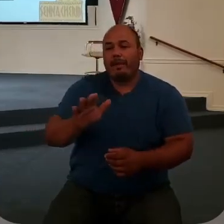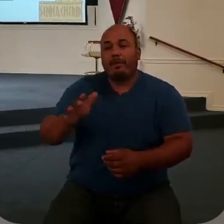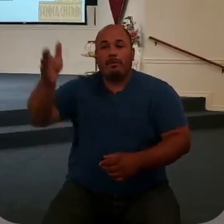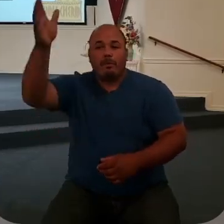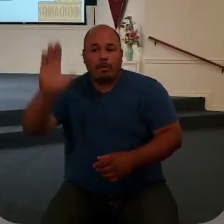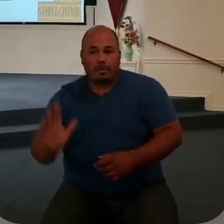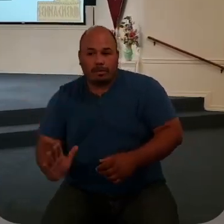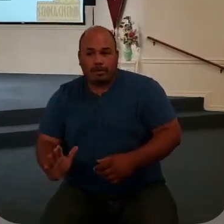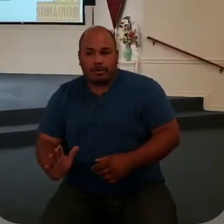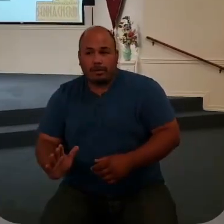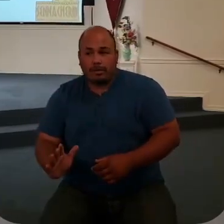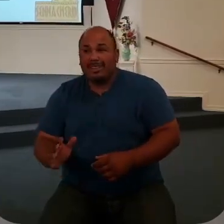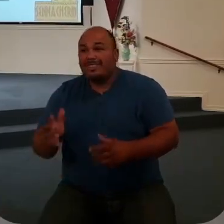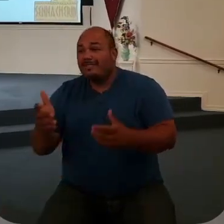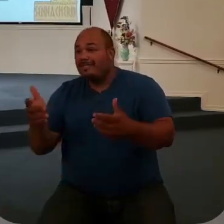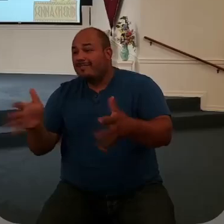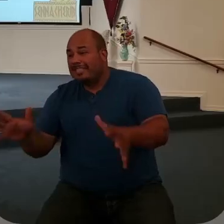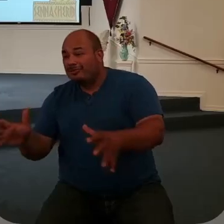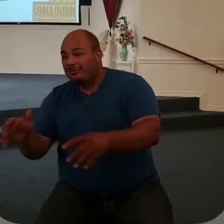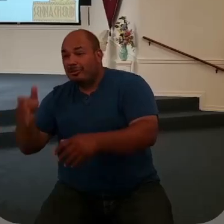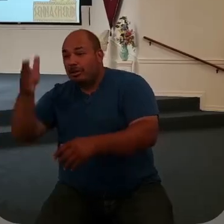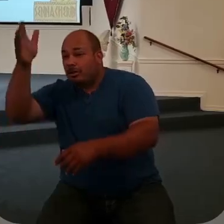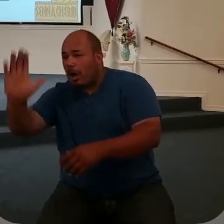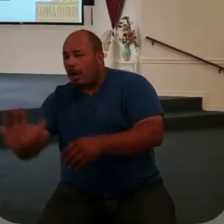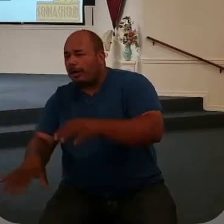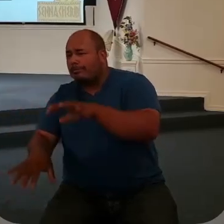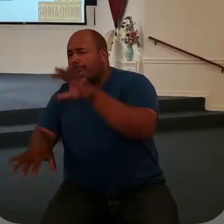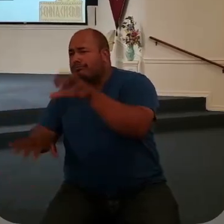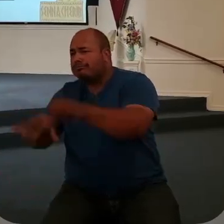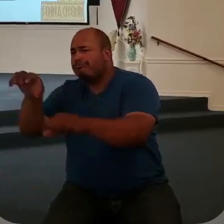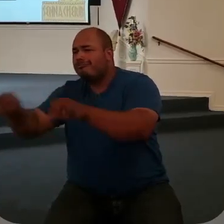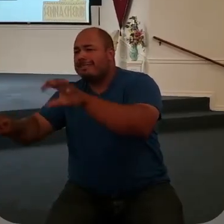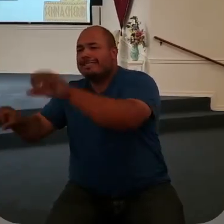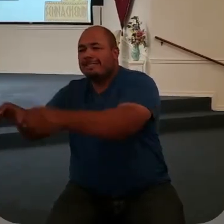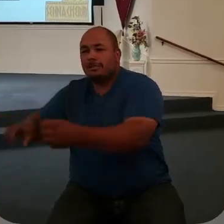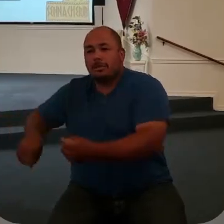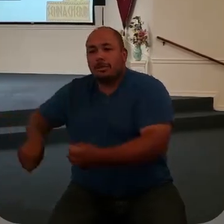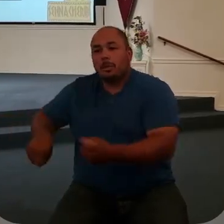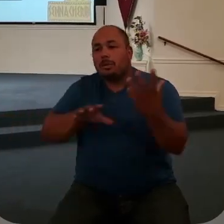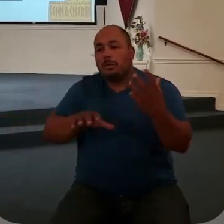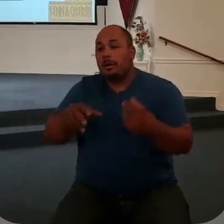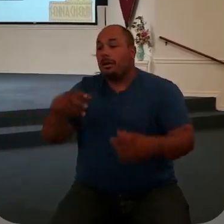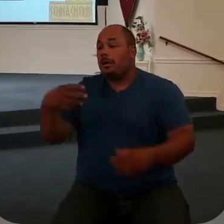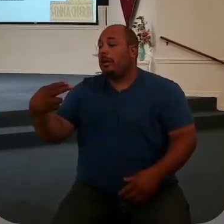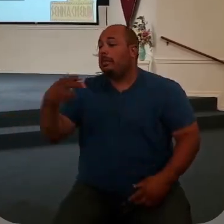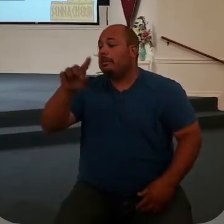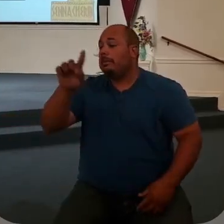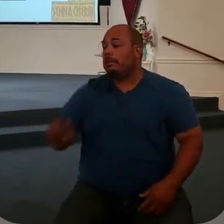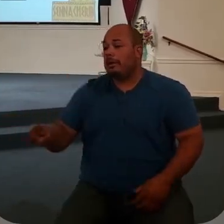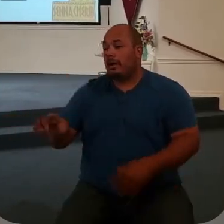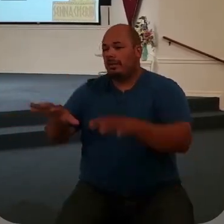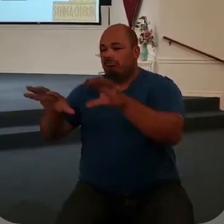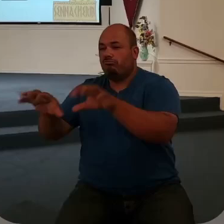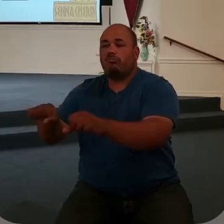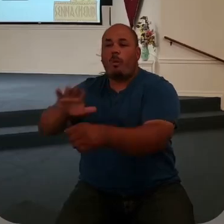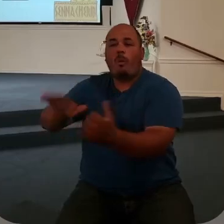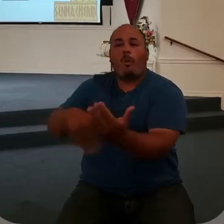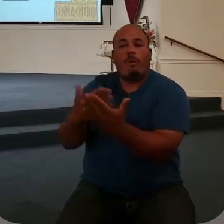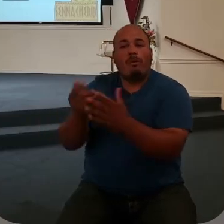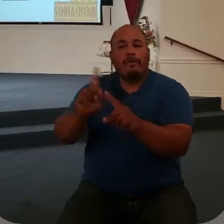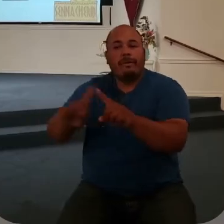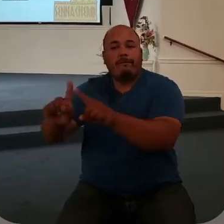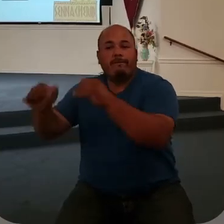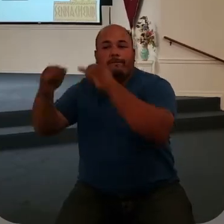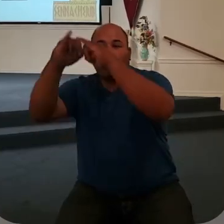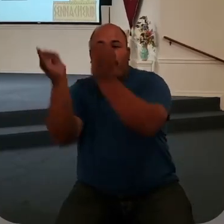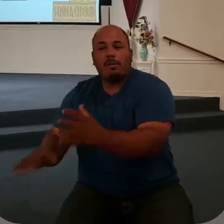places, which is true, but actually that was exactly what God wanted Hezekiah to do. He'd wanted those high places gone for a long time. And